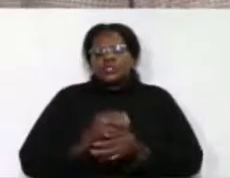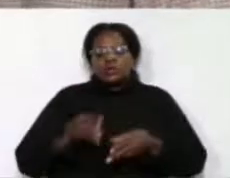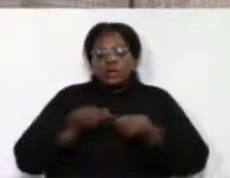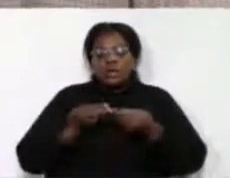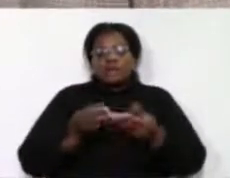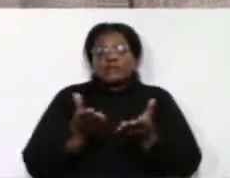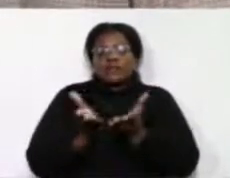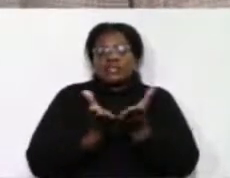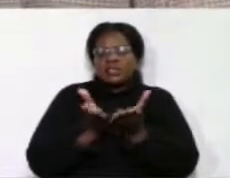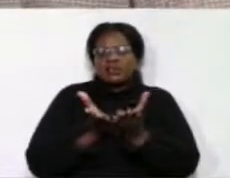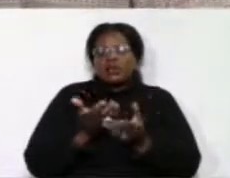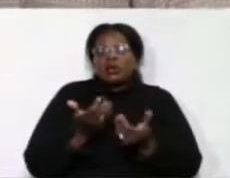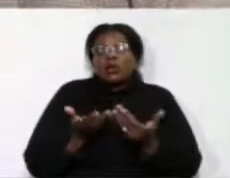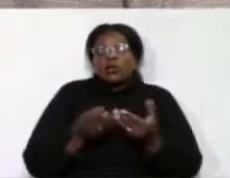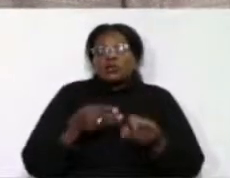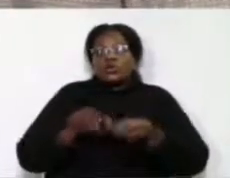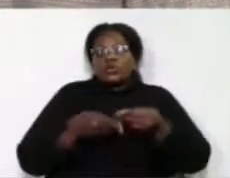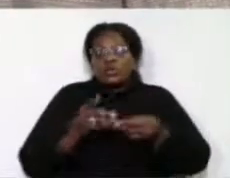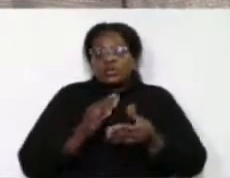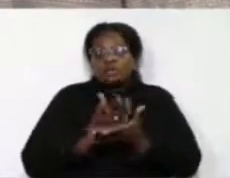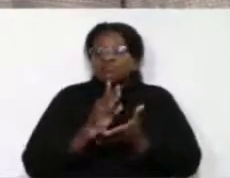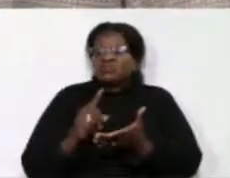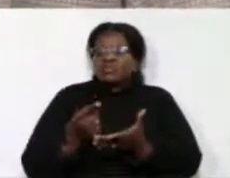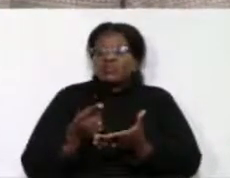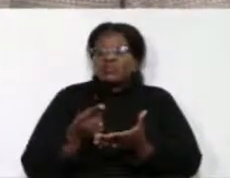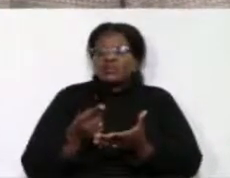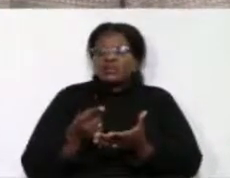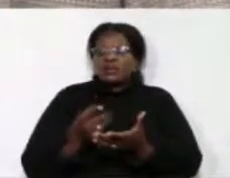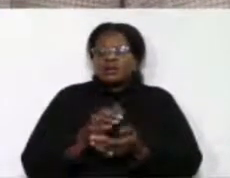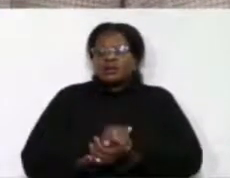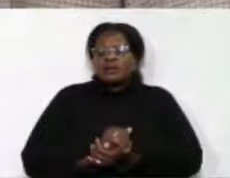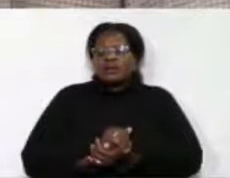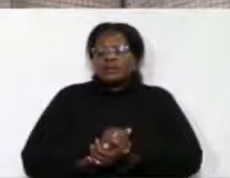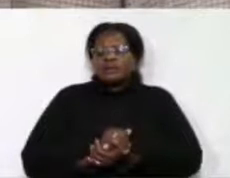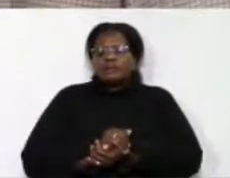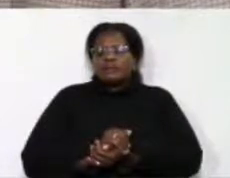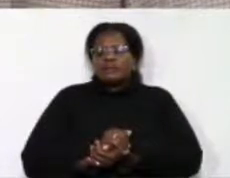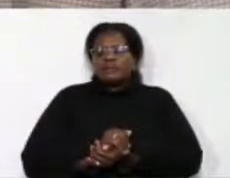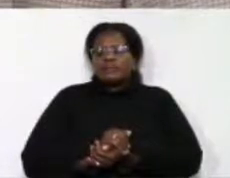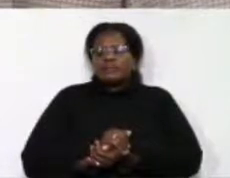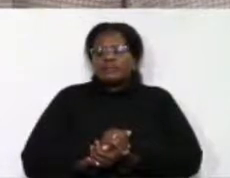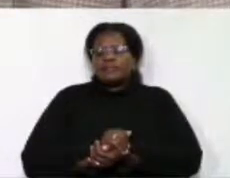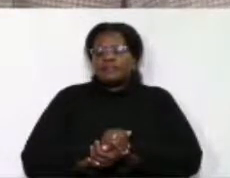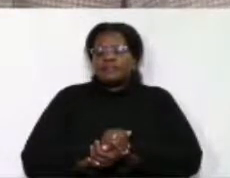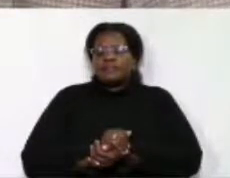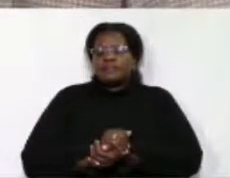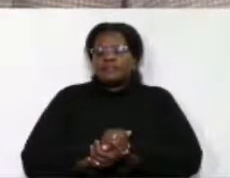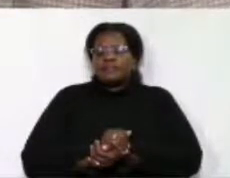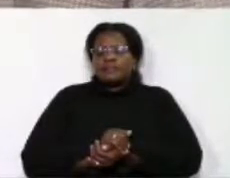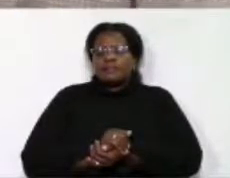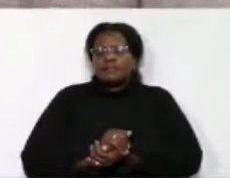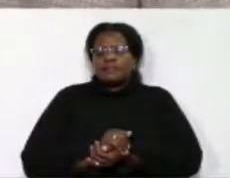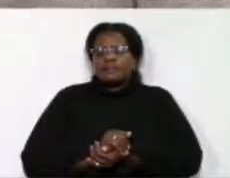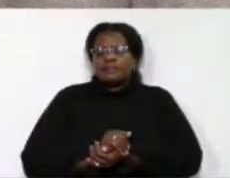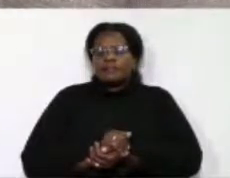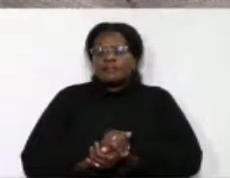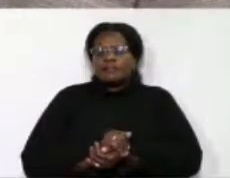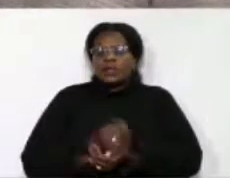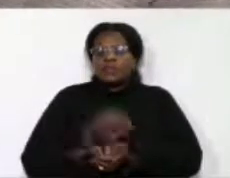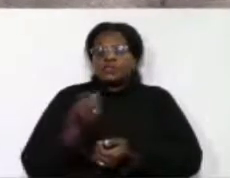Okay, you're basically selling a product or a service, and you're getting a